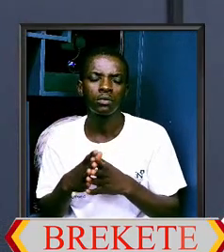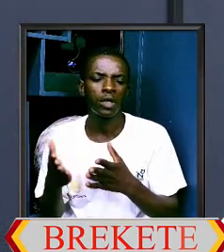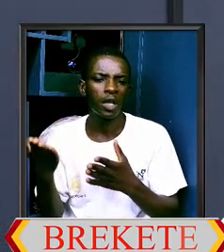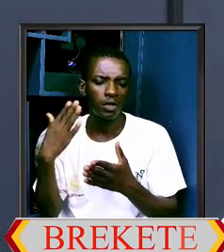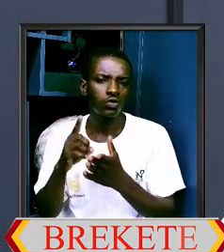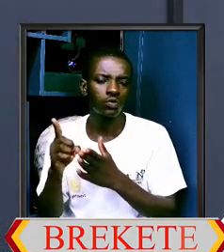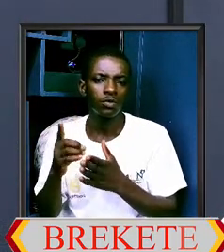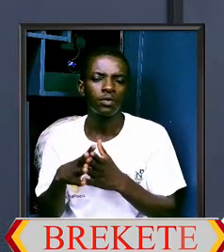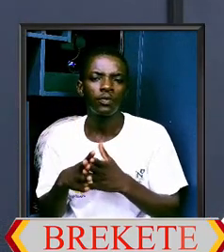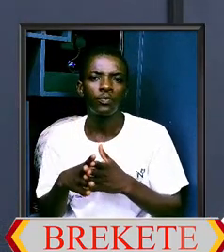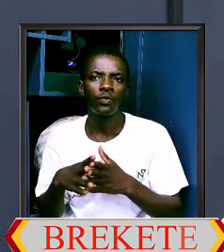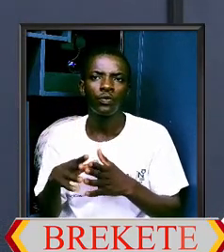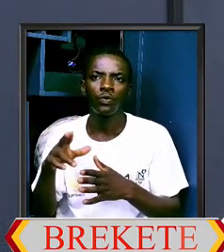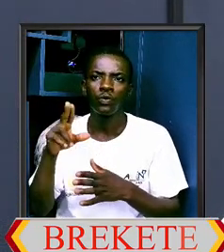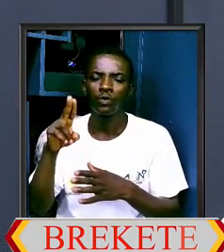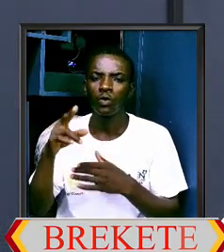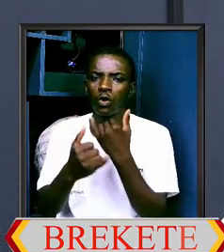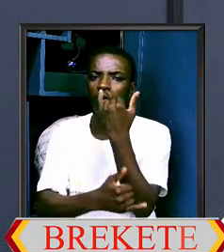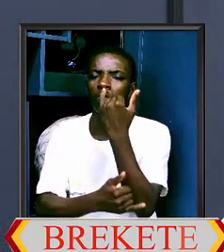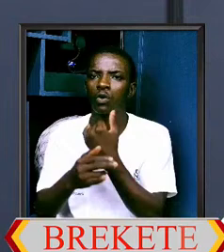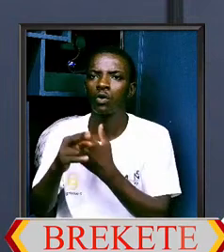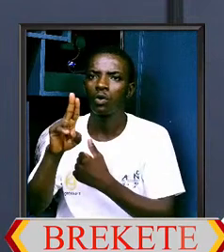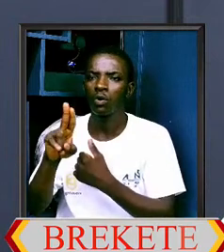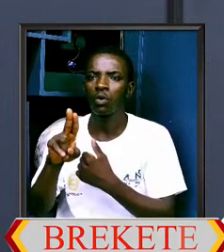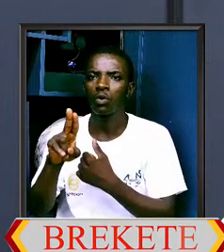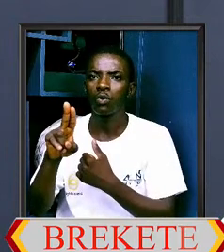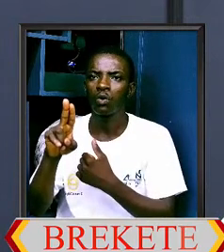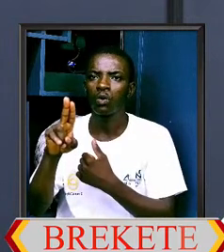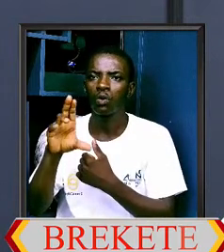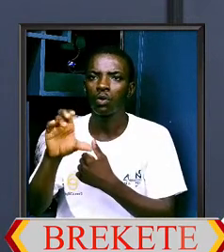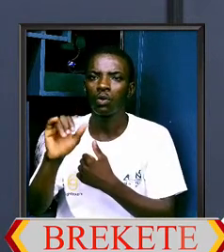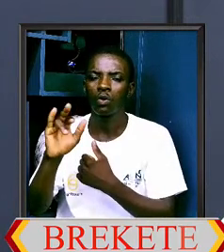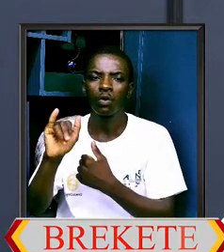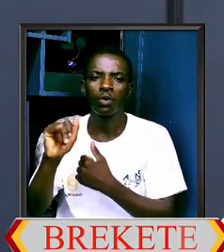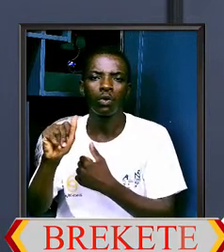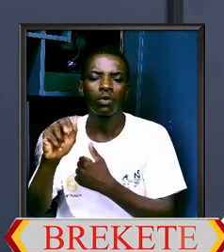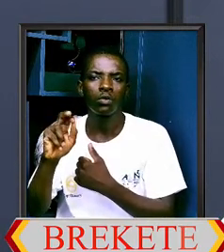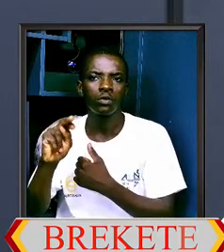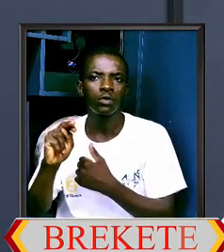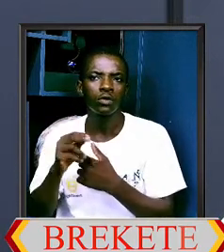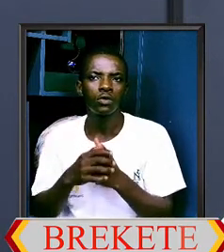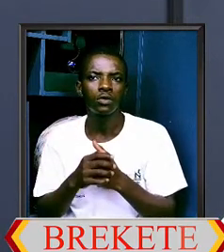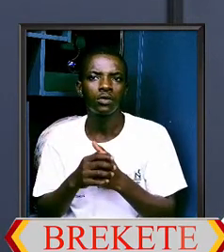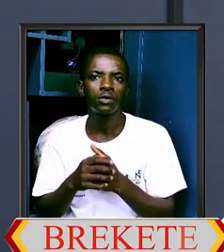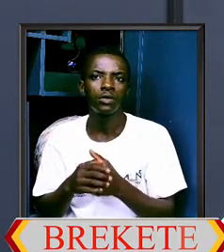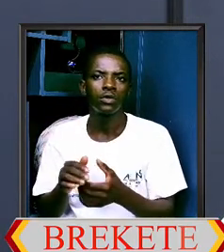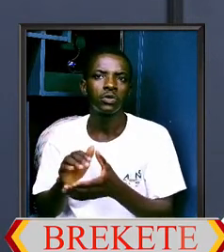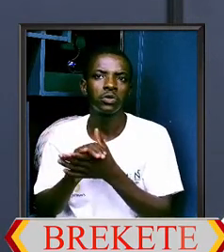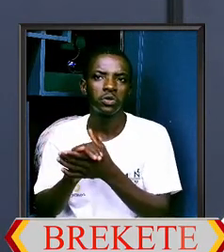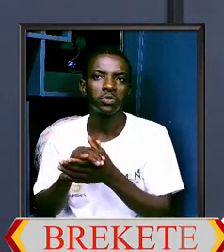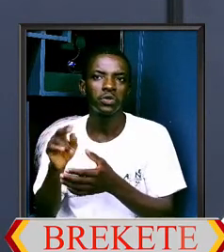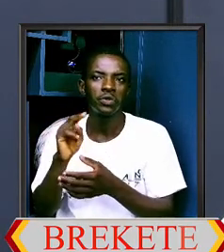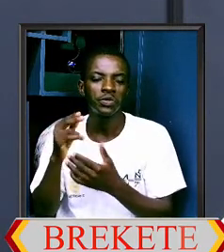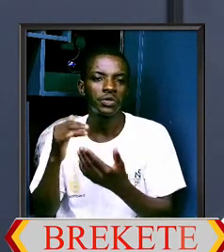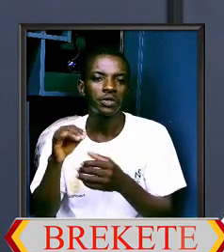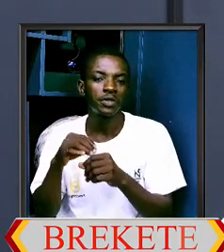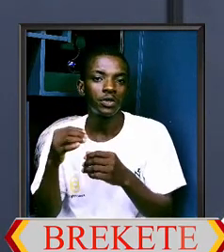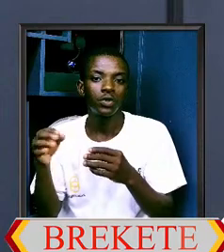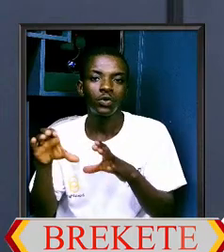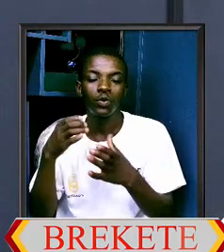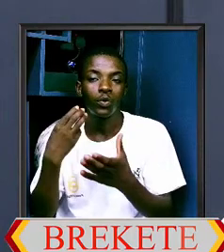Yes, close to about a week ago. Ukraine, where they fight send war. Send grains to us. You send grains. That's why I said they congratulate Nigeria. We are doing well.